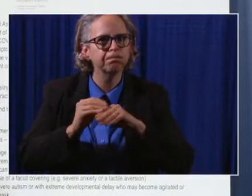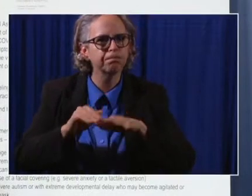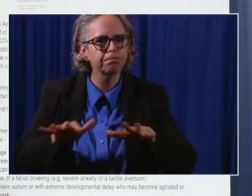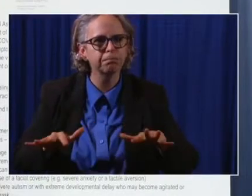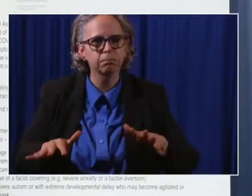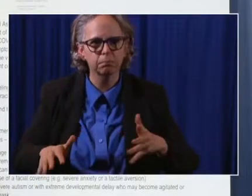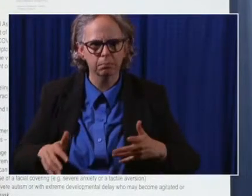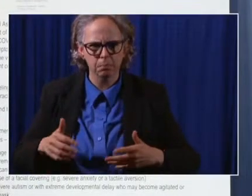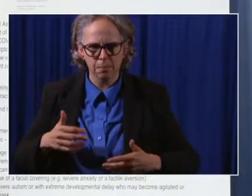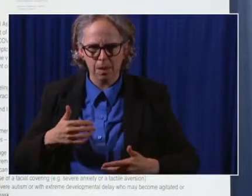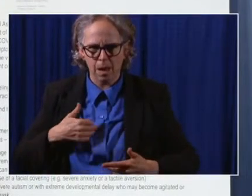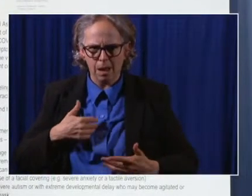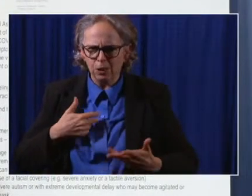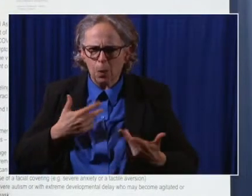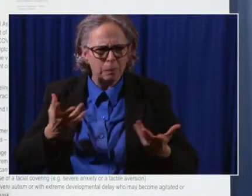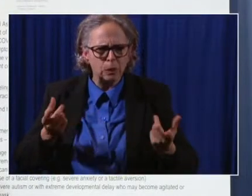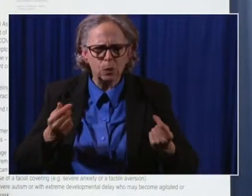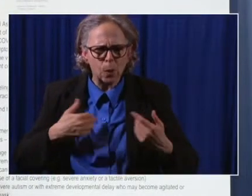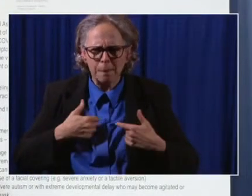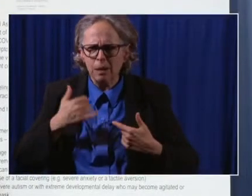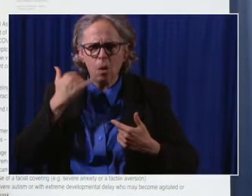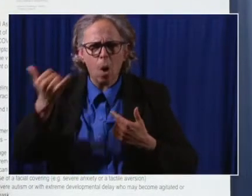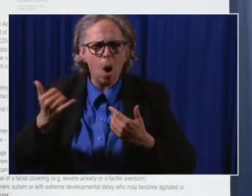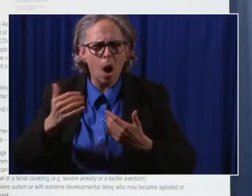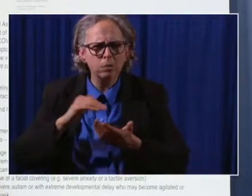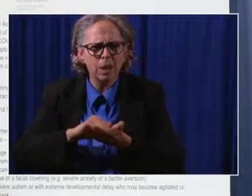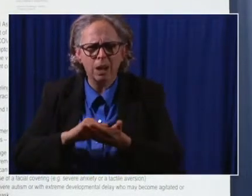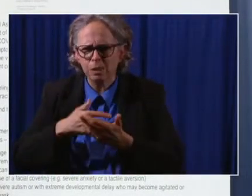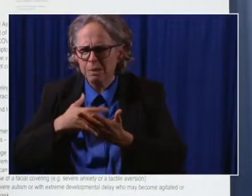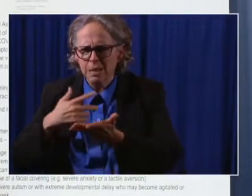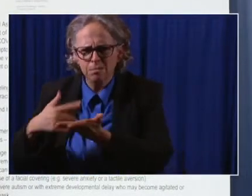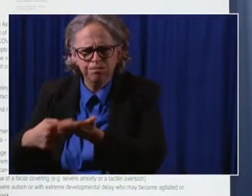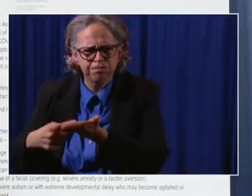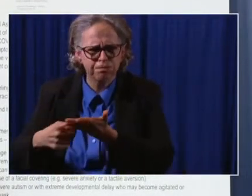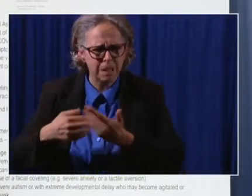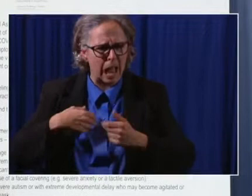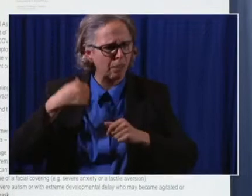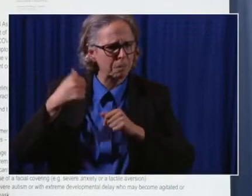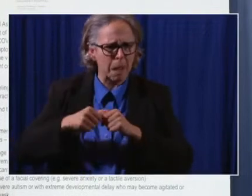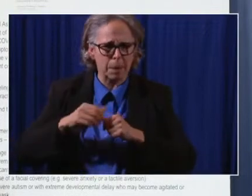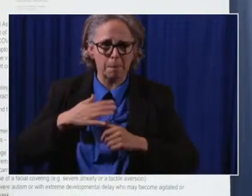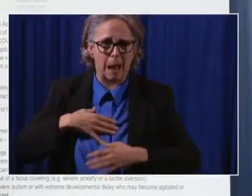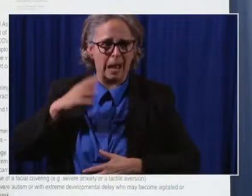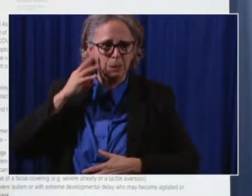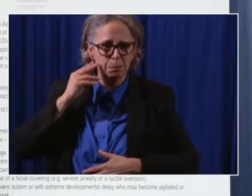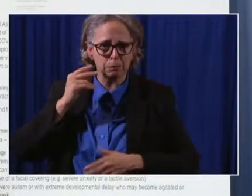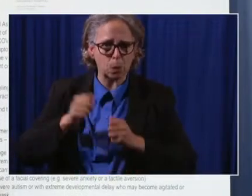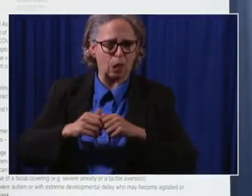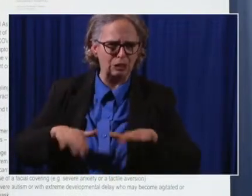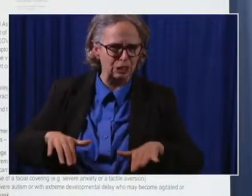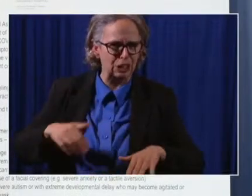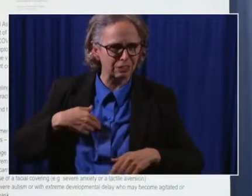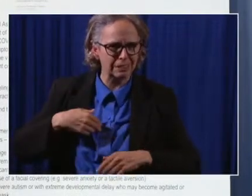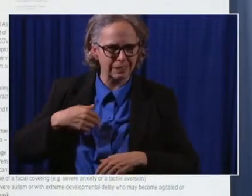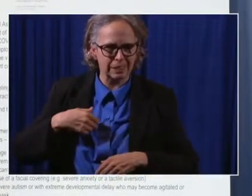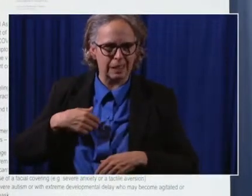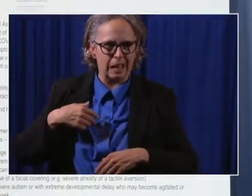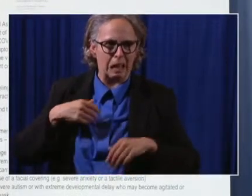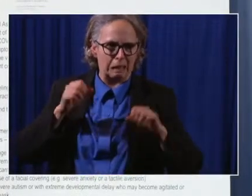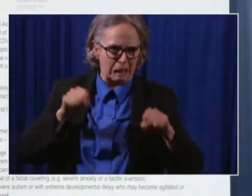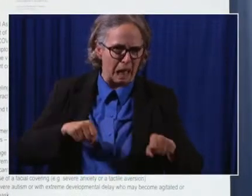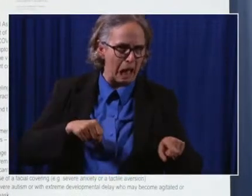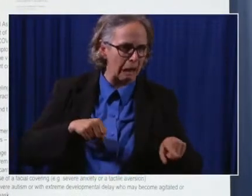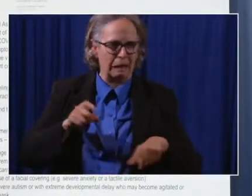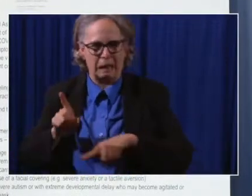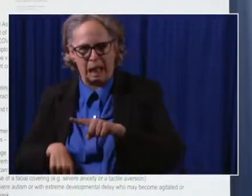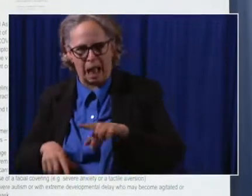I call upon my own experience with kids and what kids can do and what they can't do. And look, if for